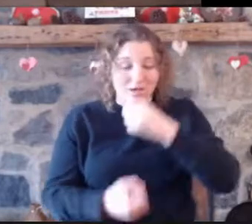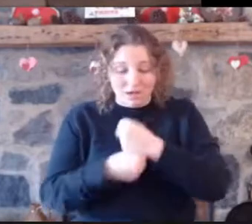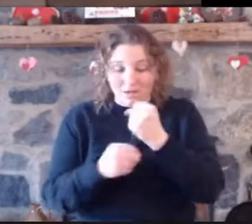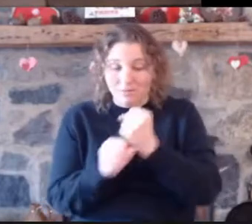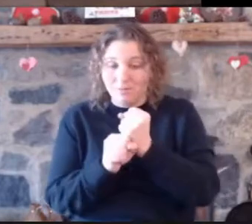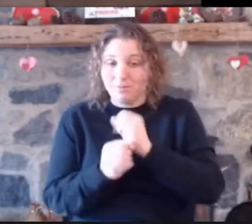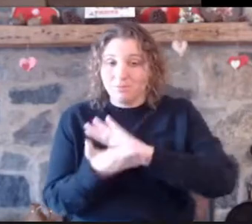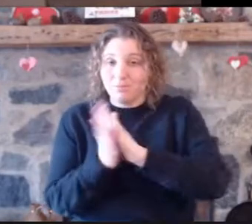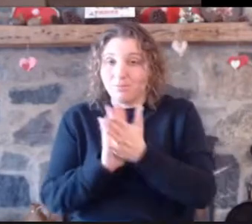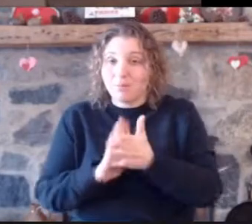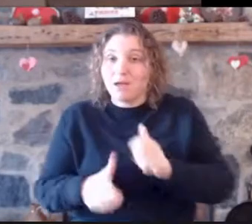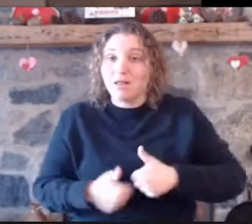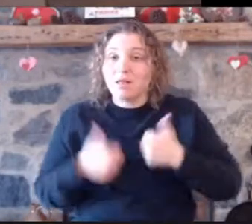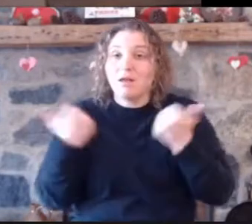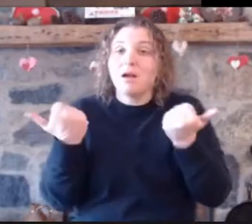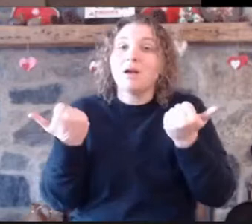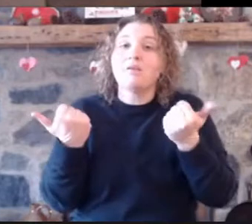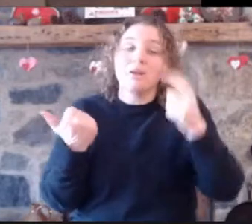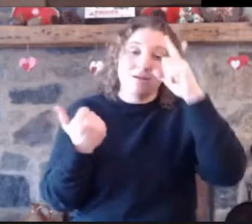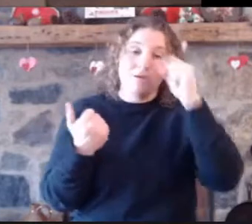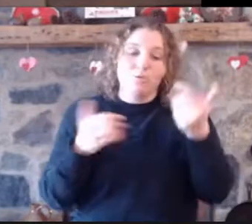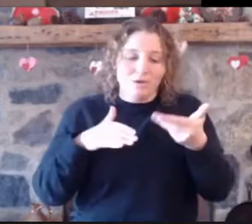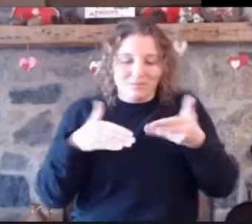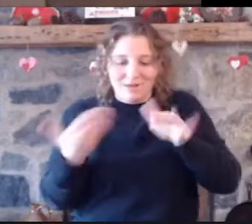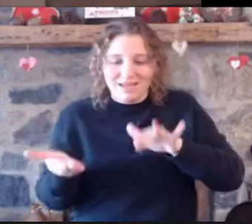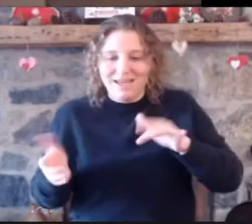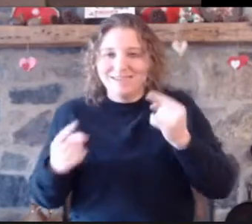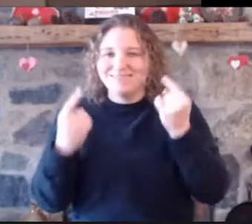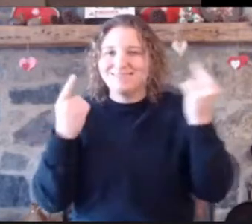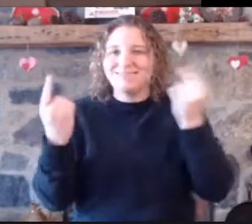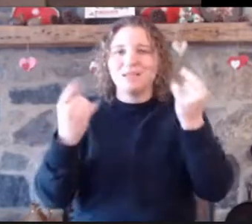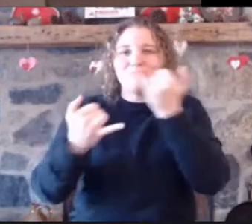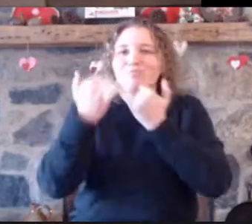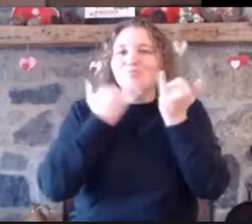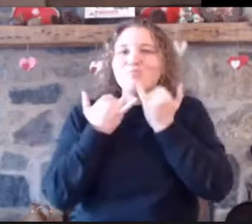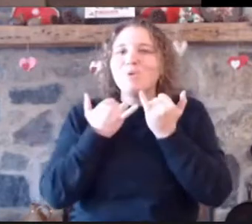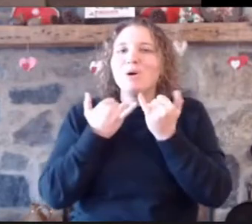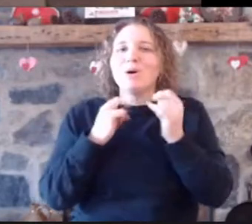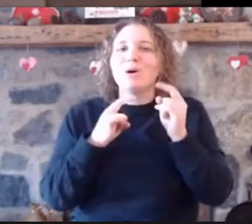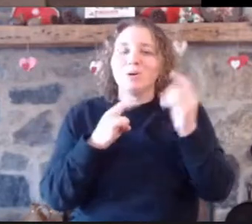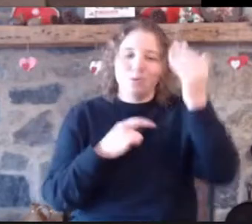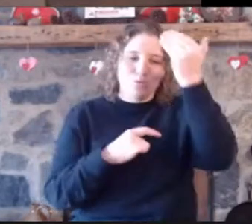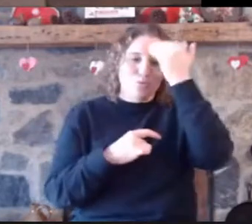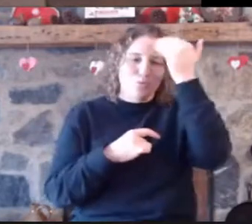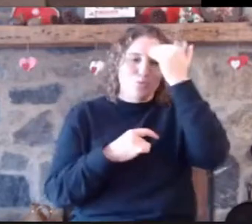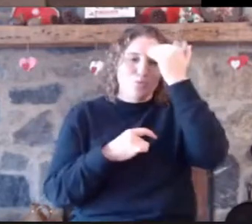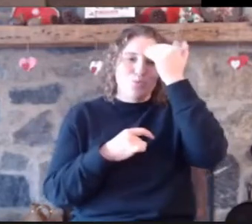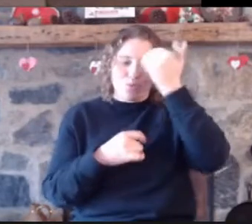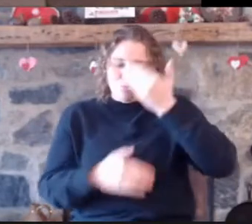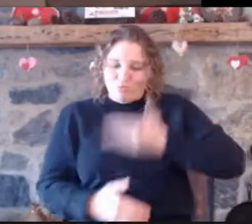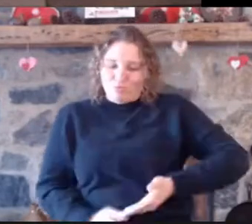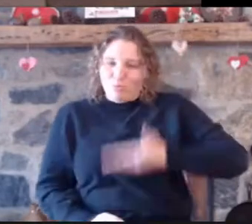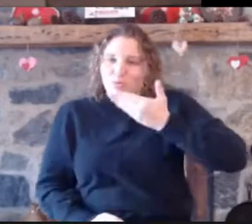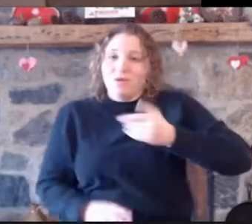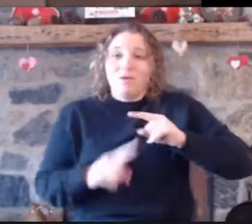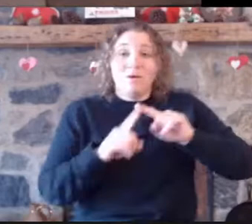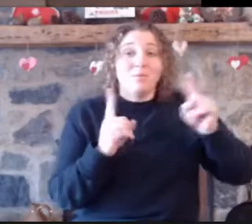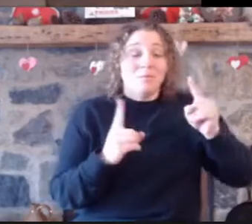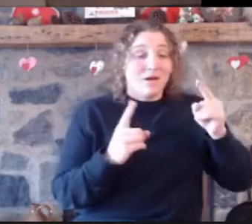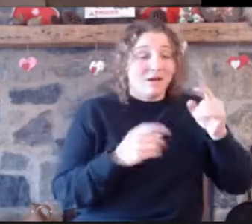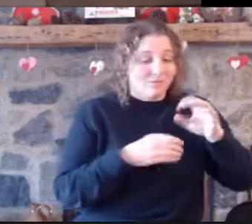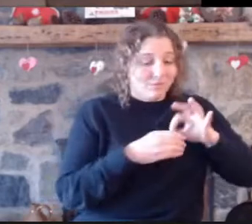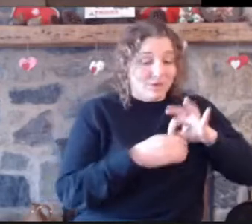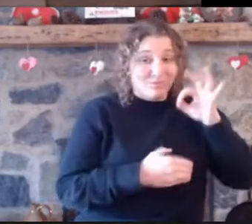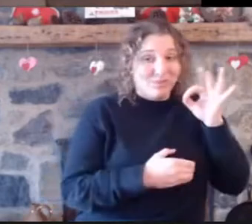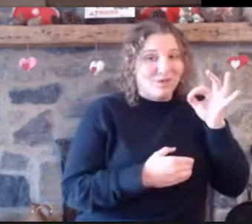in trespasses and sins. You're physically alive and you know who you are, but apart from Jesus, you're dead in sins and trespasses.